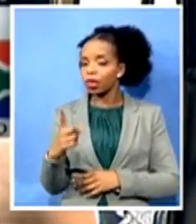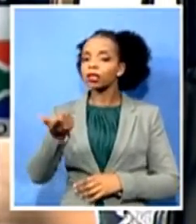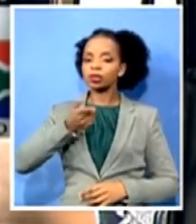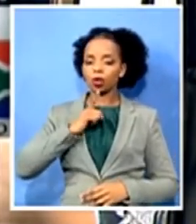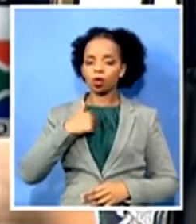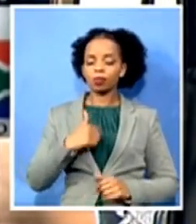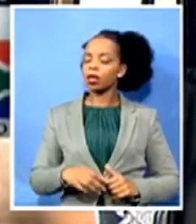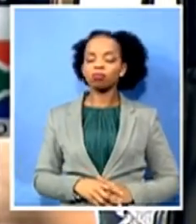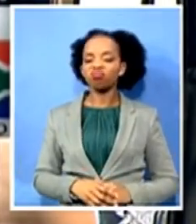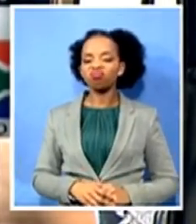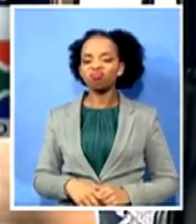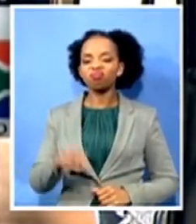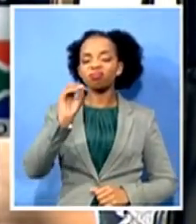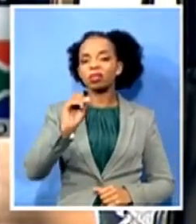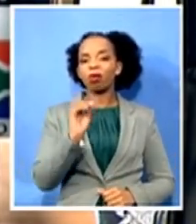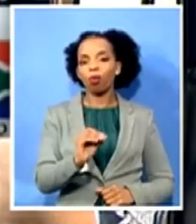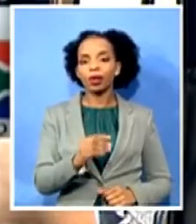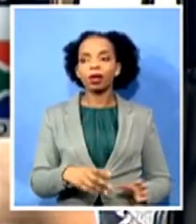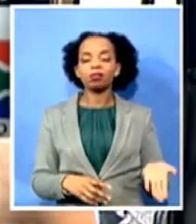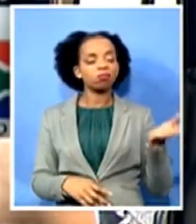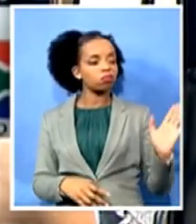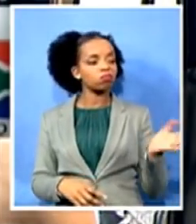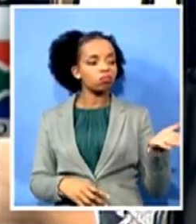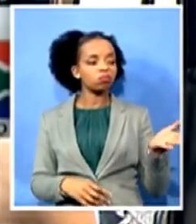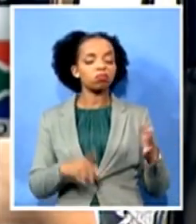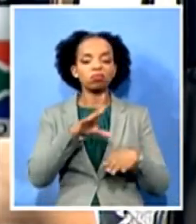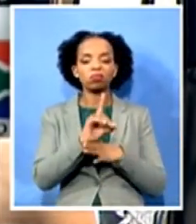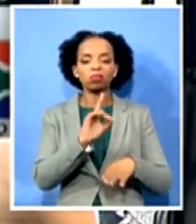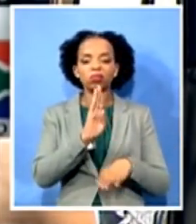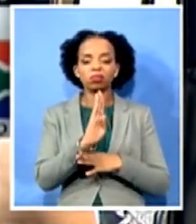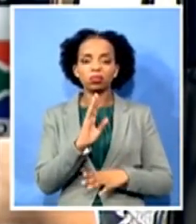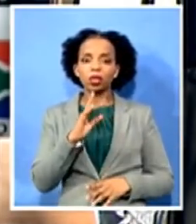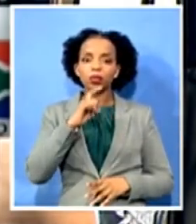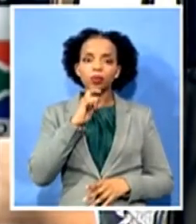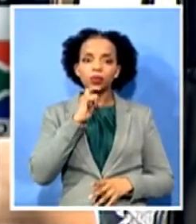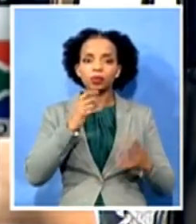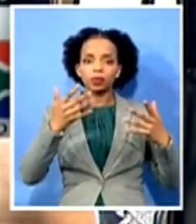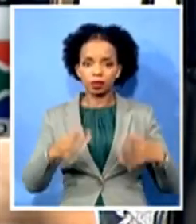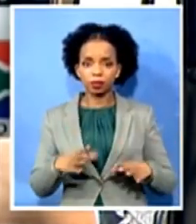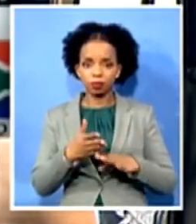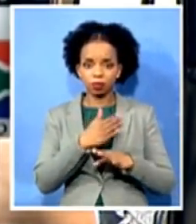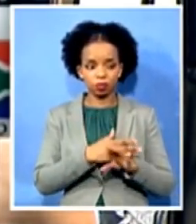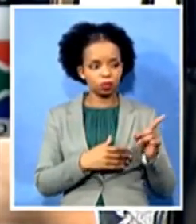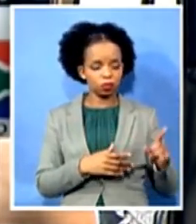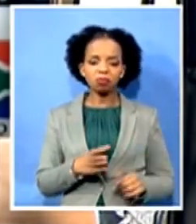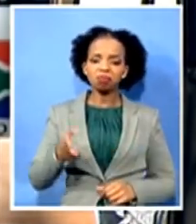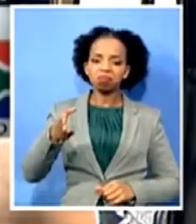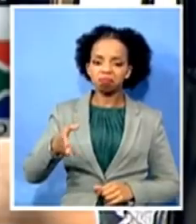MECs that were here before you, and it is pretty legal.